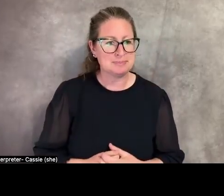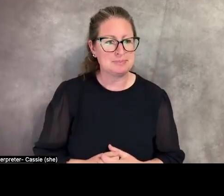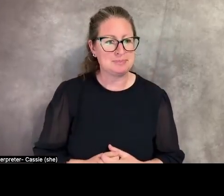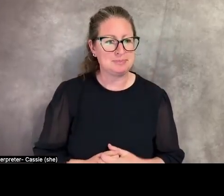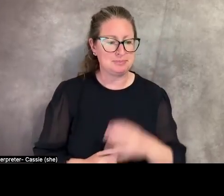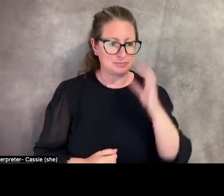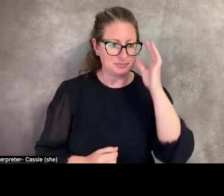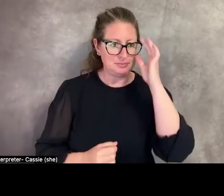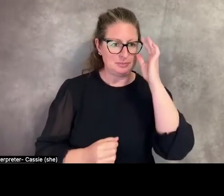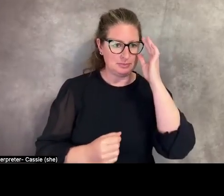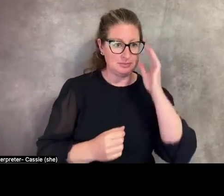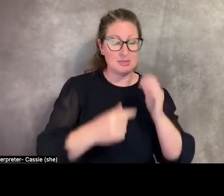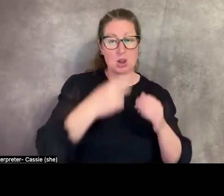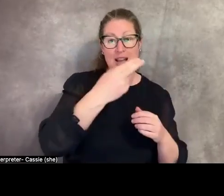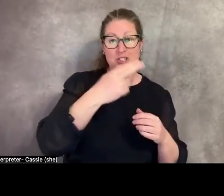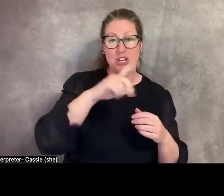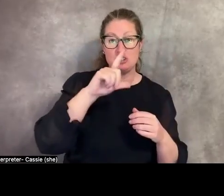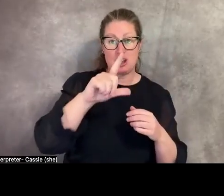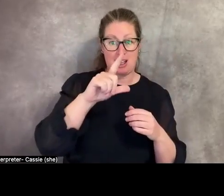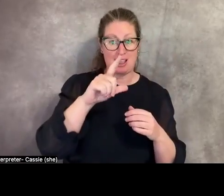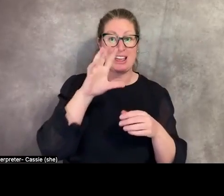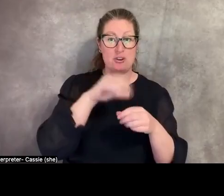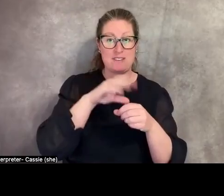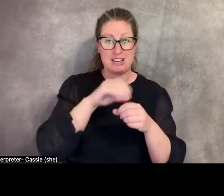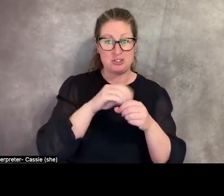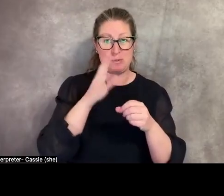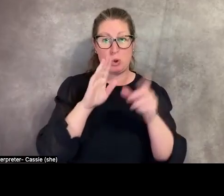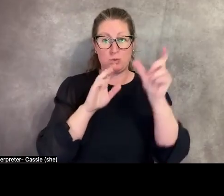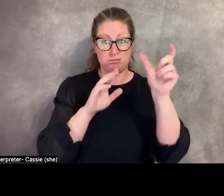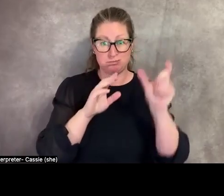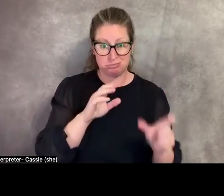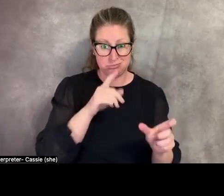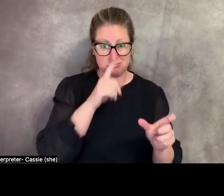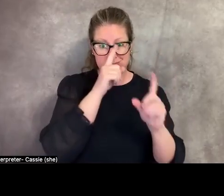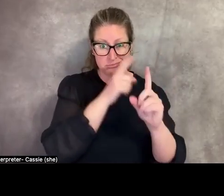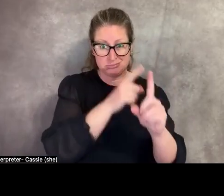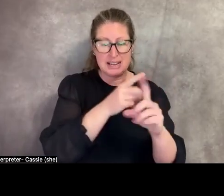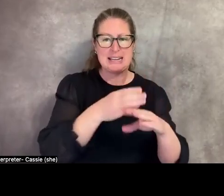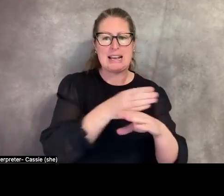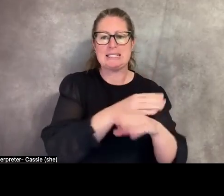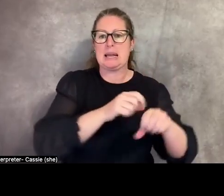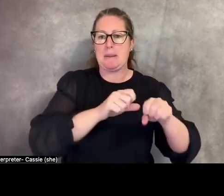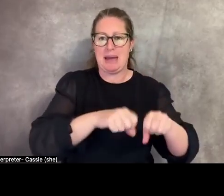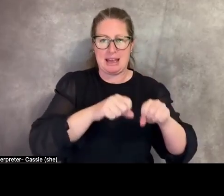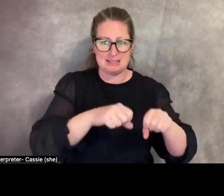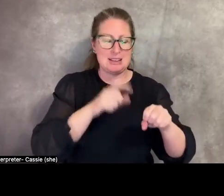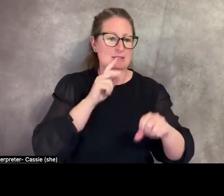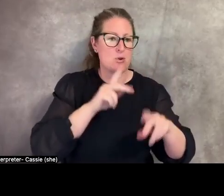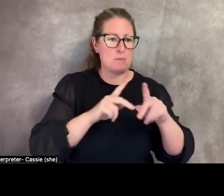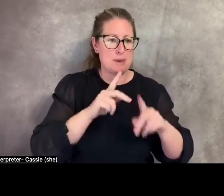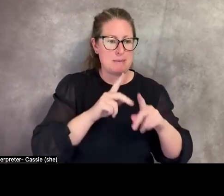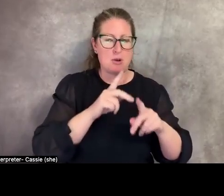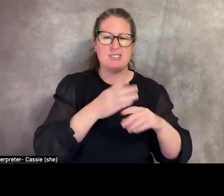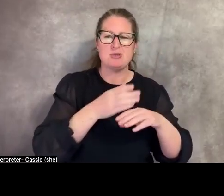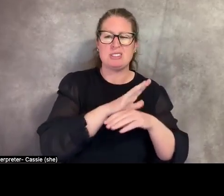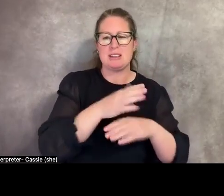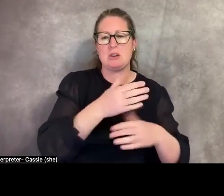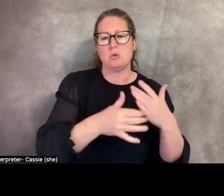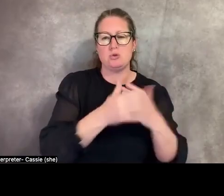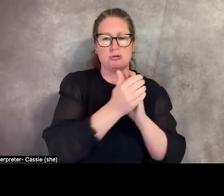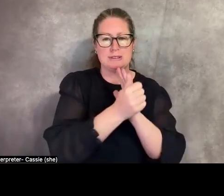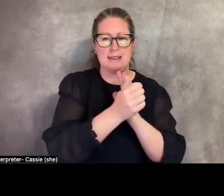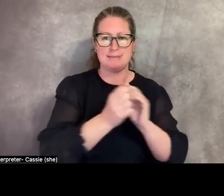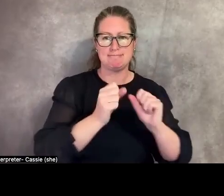Hopeful and Healthy Living intervention is aimed at enhancing the capacity of people in terms of their social skills,